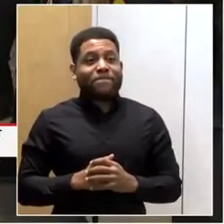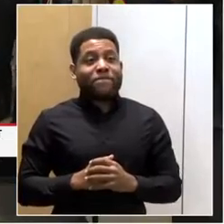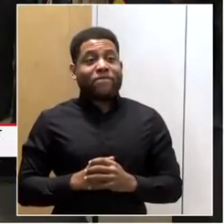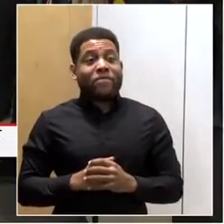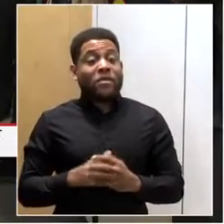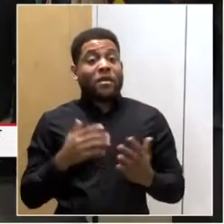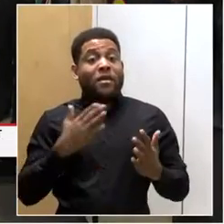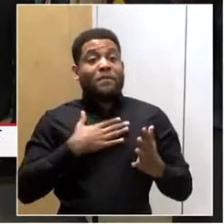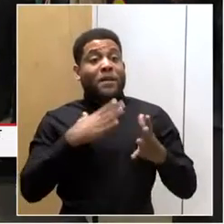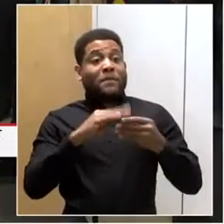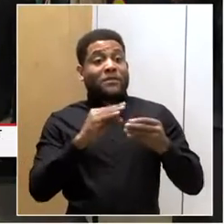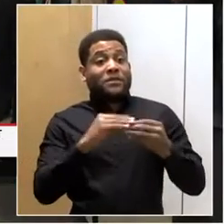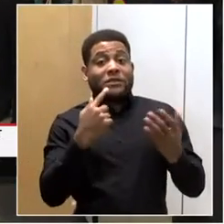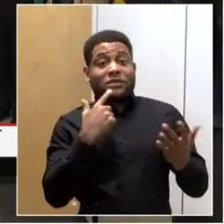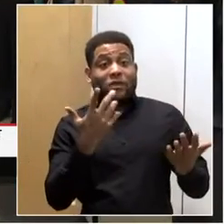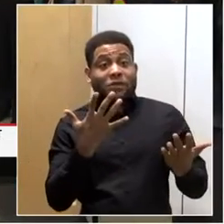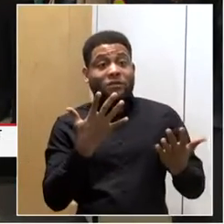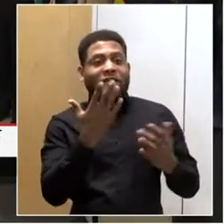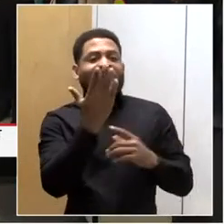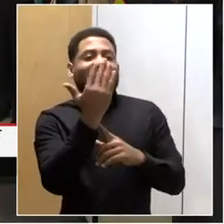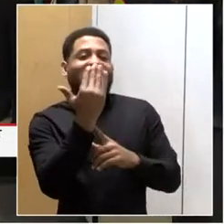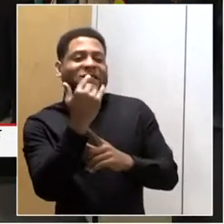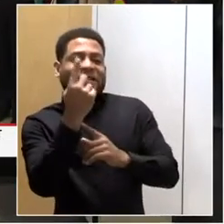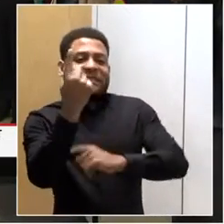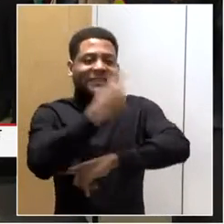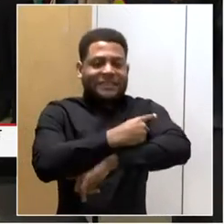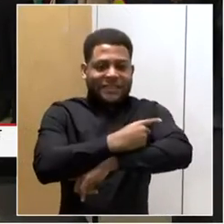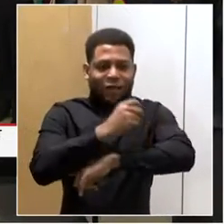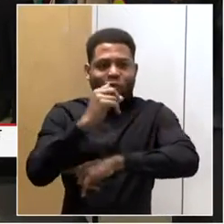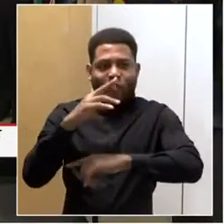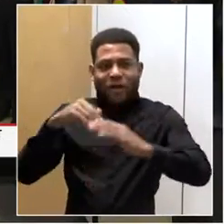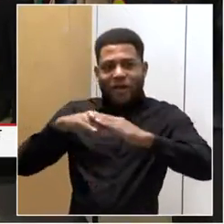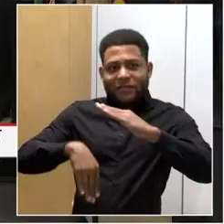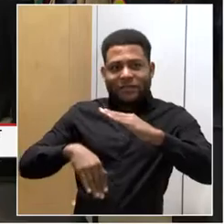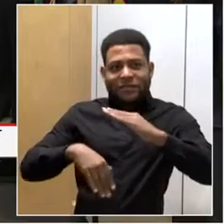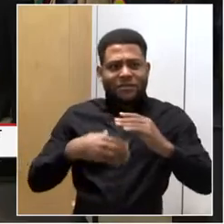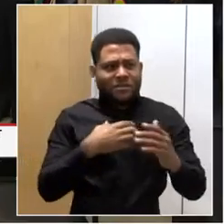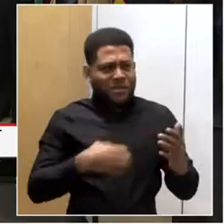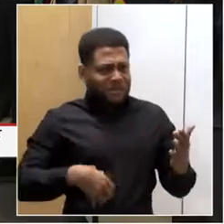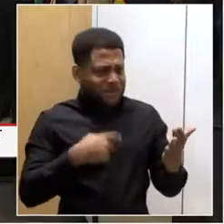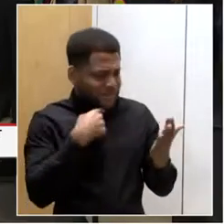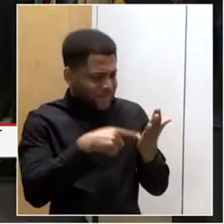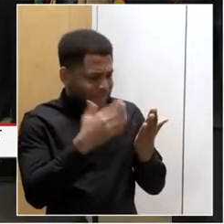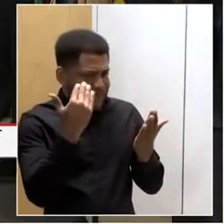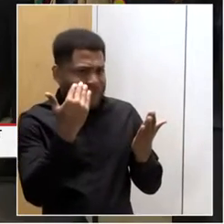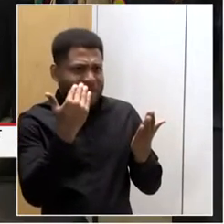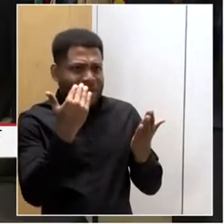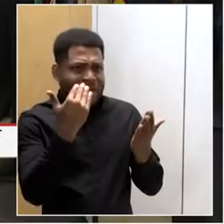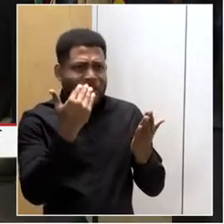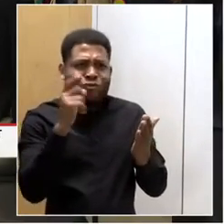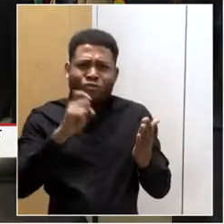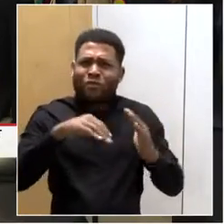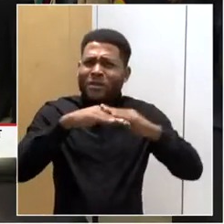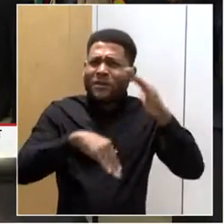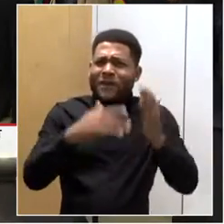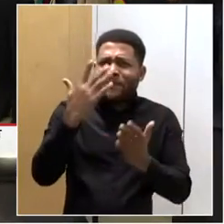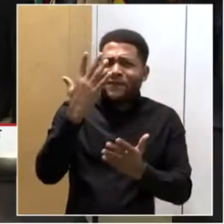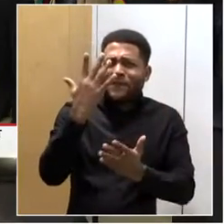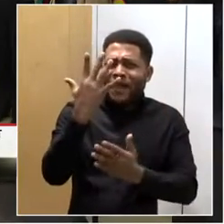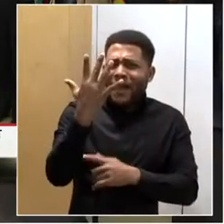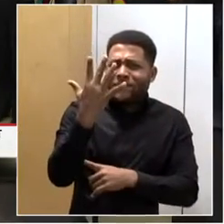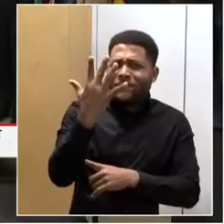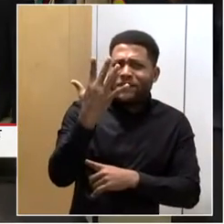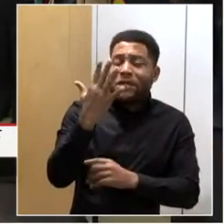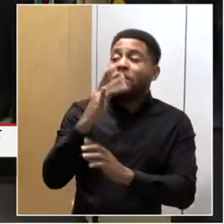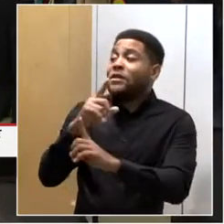The mayor says, "What's it with 15 days? How about 5?" I said, All right, small steps. Let's, and then Deputy Mayor